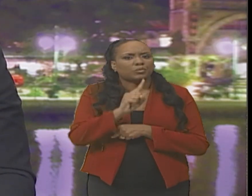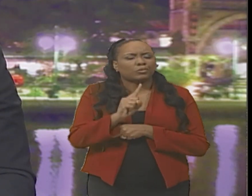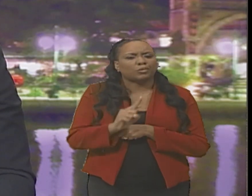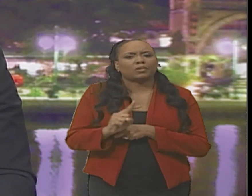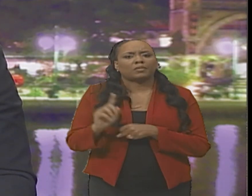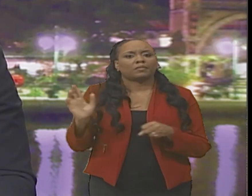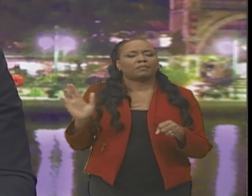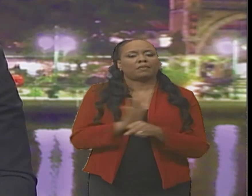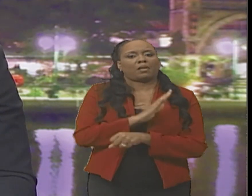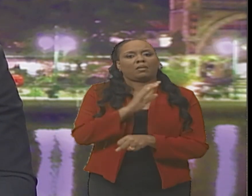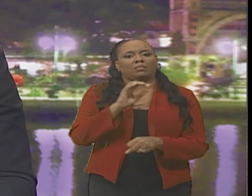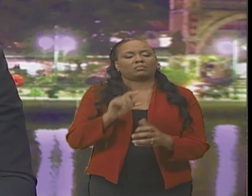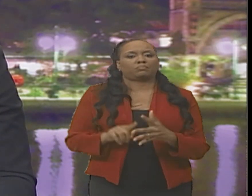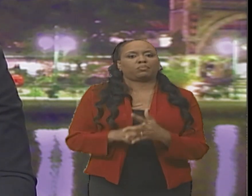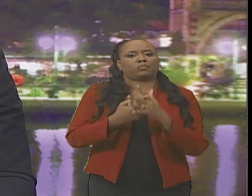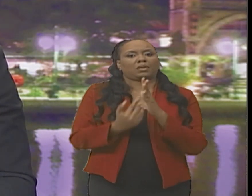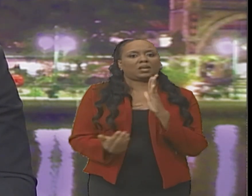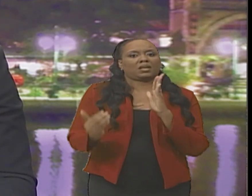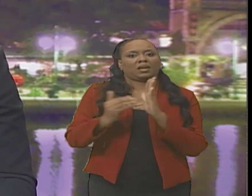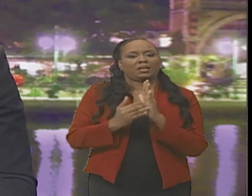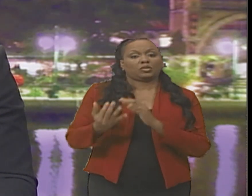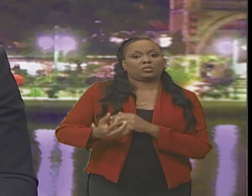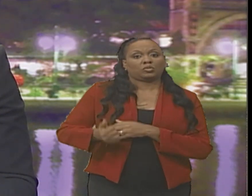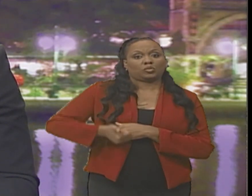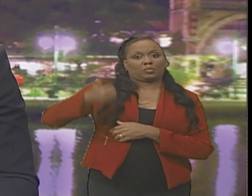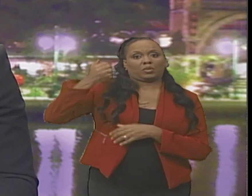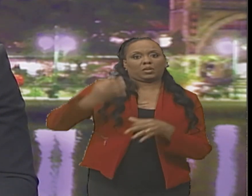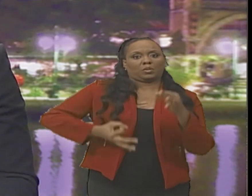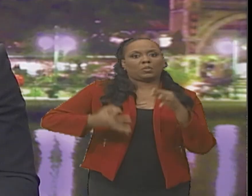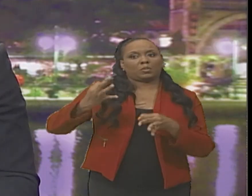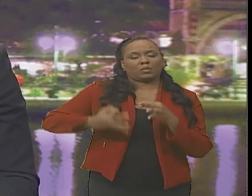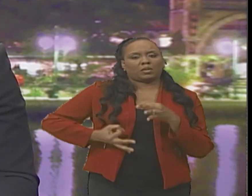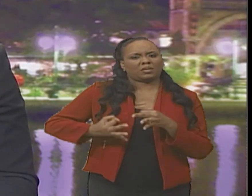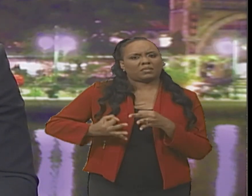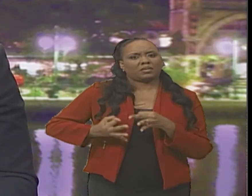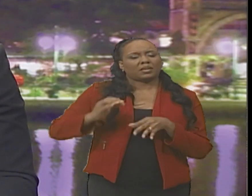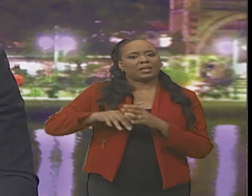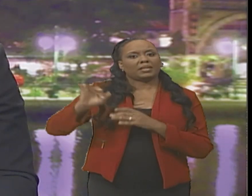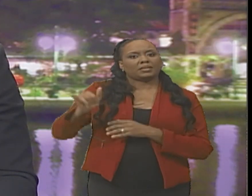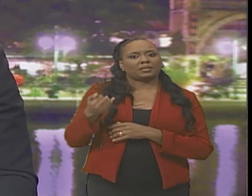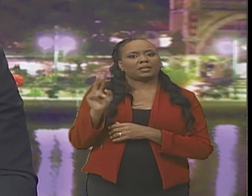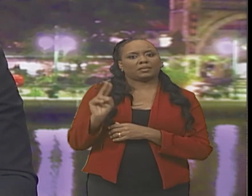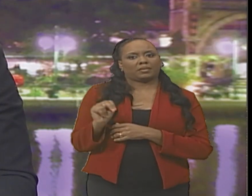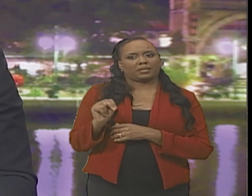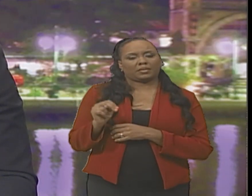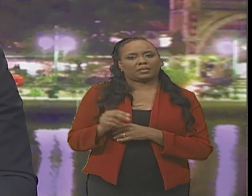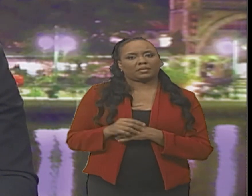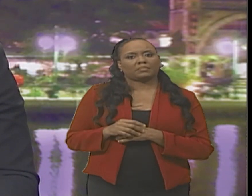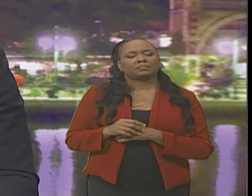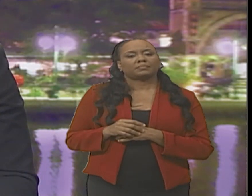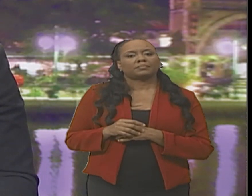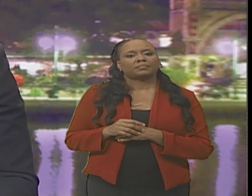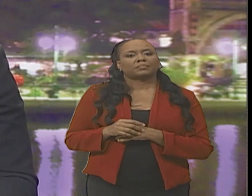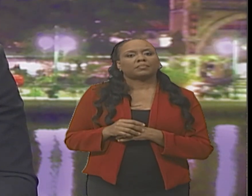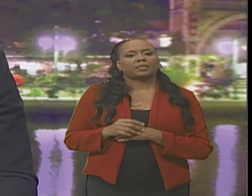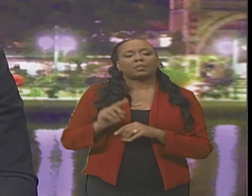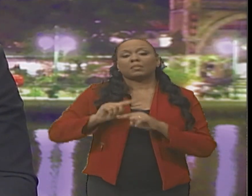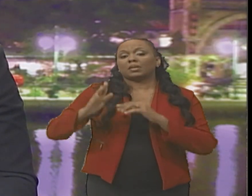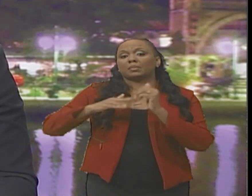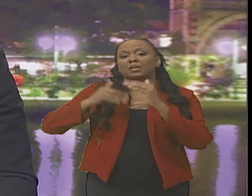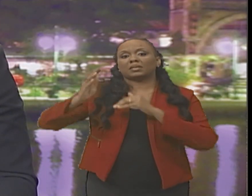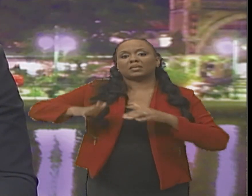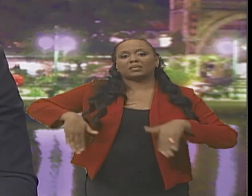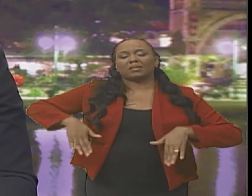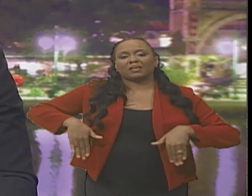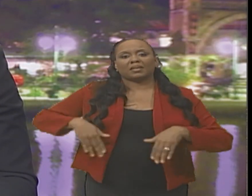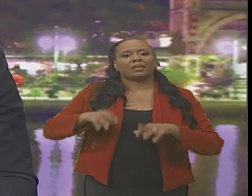full operations at the Supreme Court in White Park Road by January. However, Attorney General Dale Marshall says there's a possibility